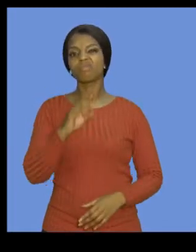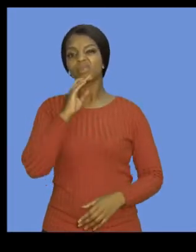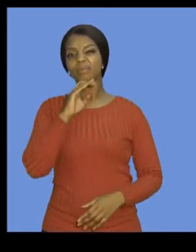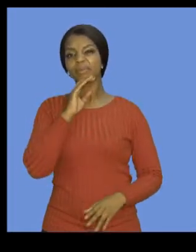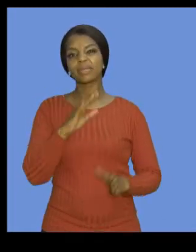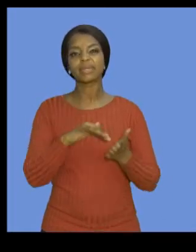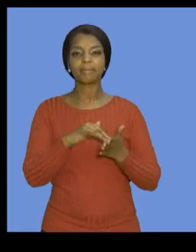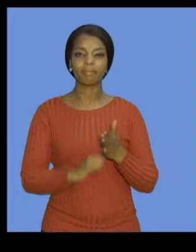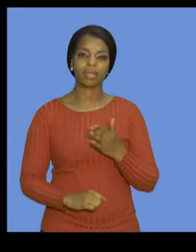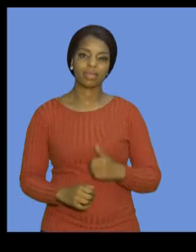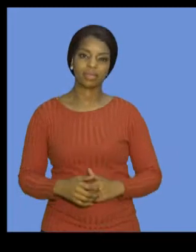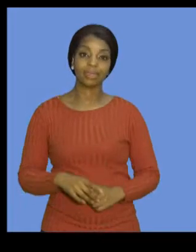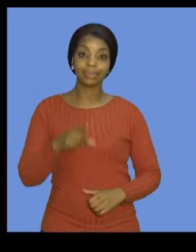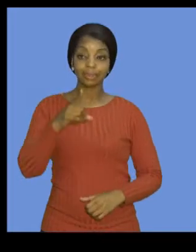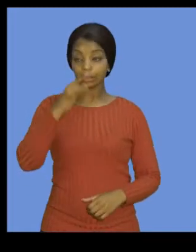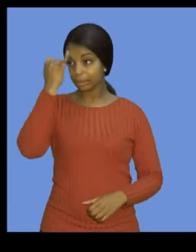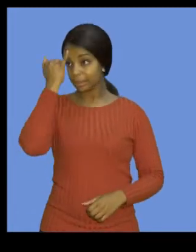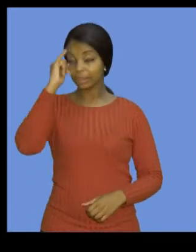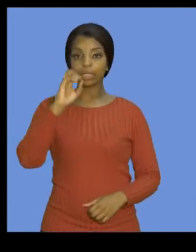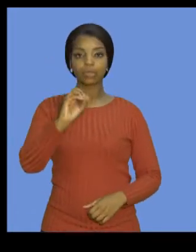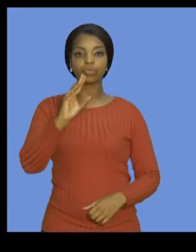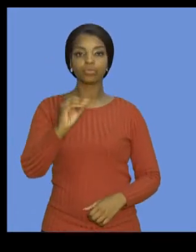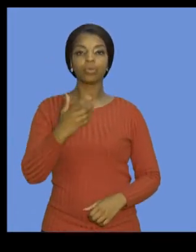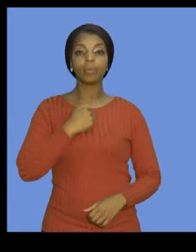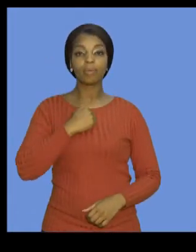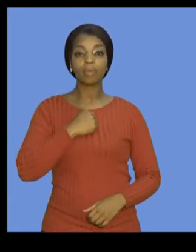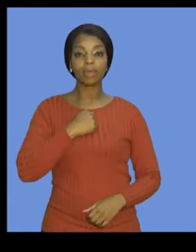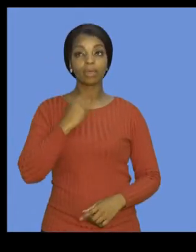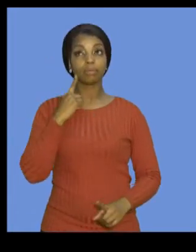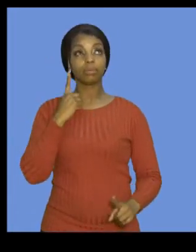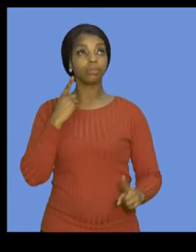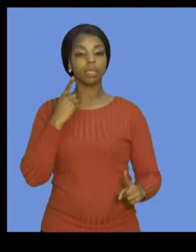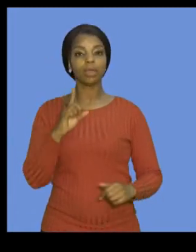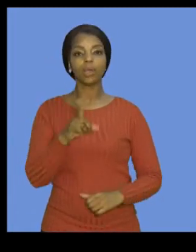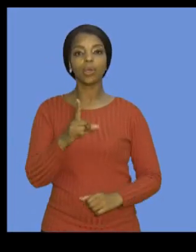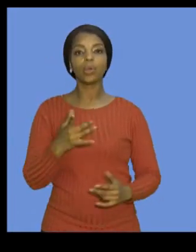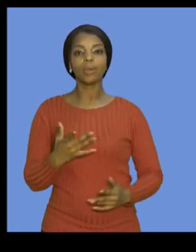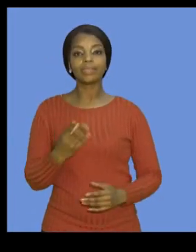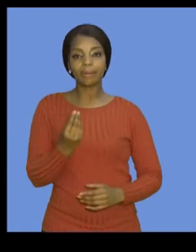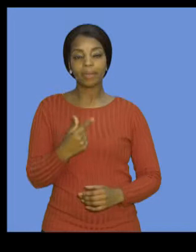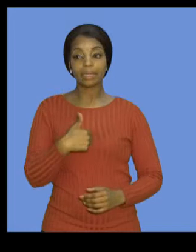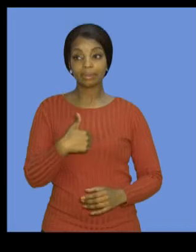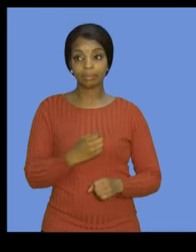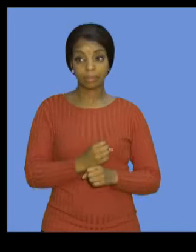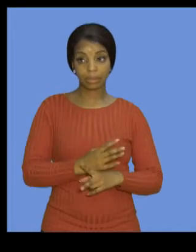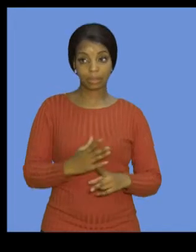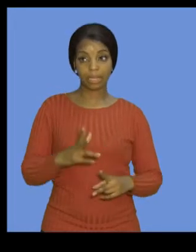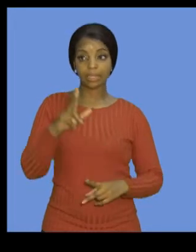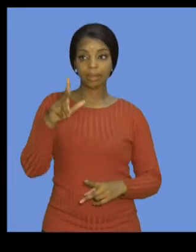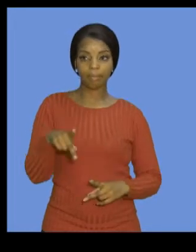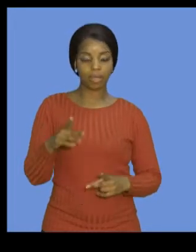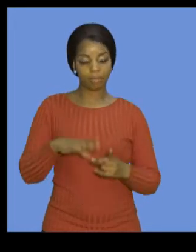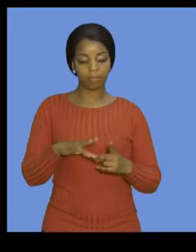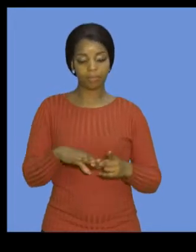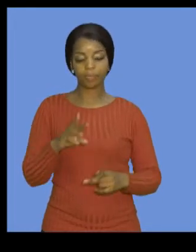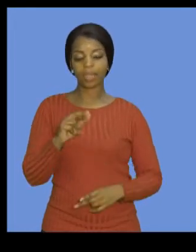minus. That's the big idea here. So my A will be the scrap value, principal amount would be the P, then the rate of